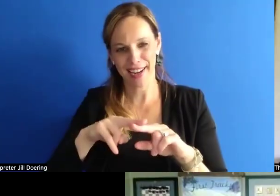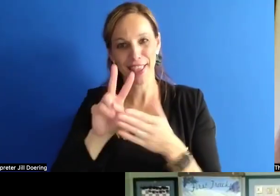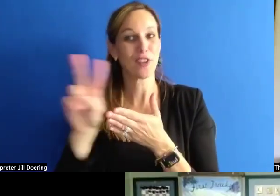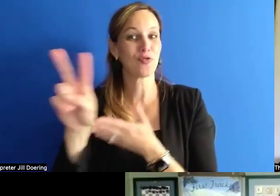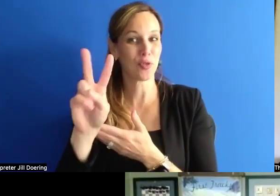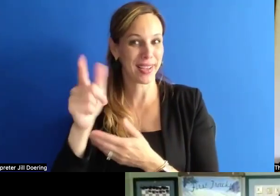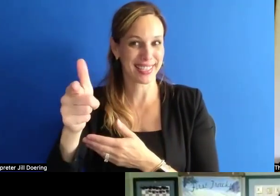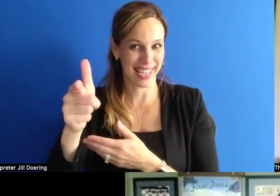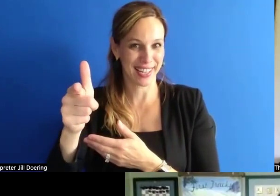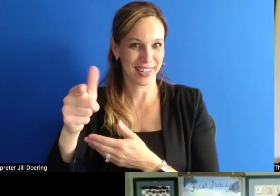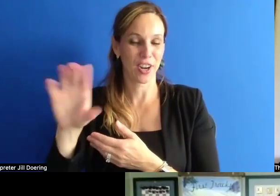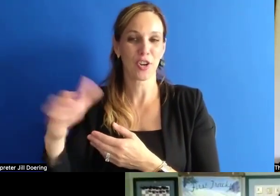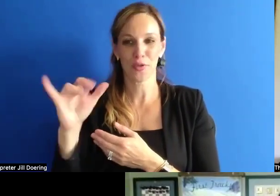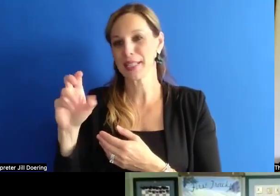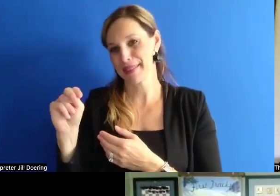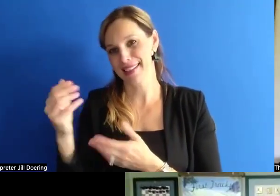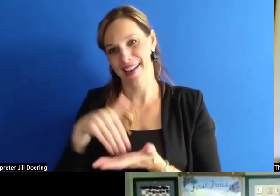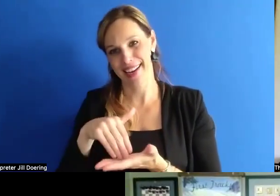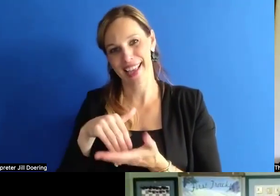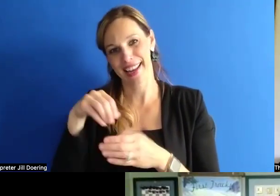later, Christmas Con again in New